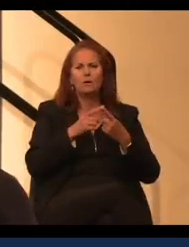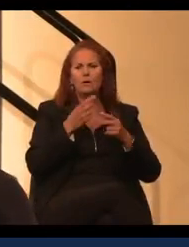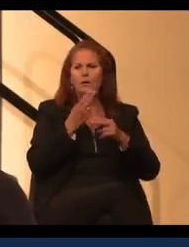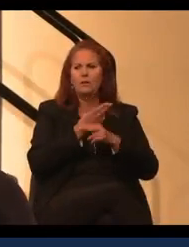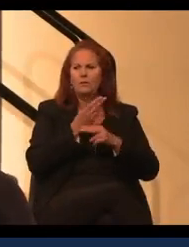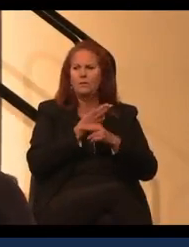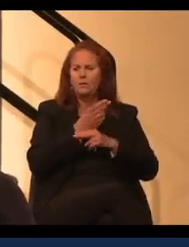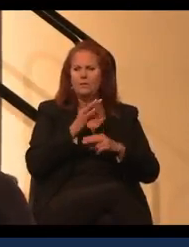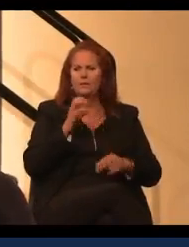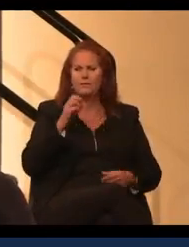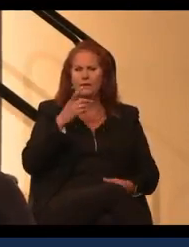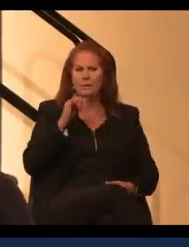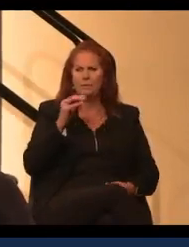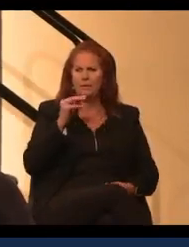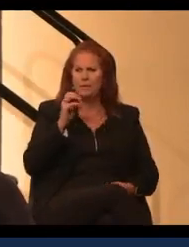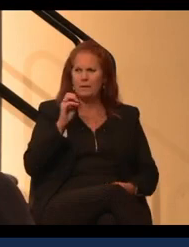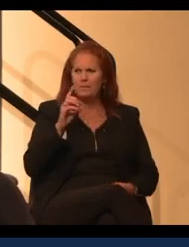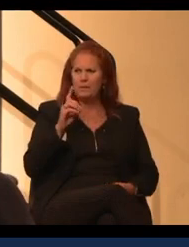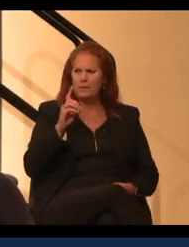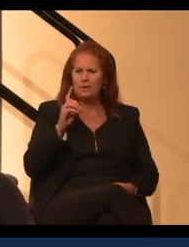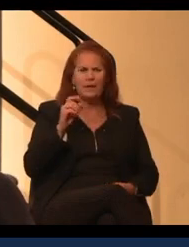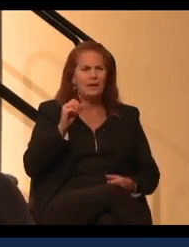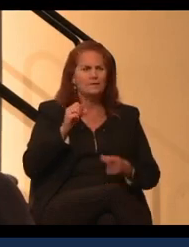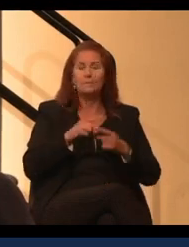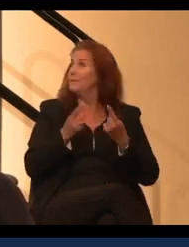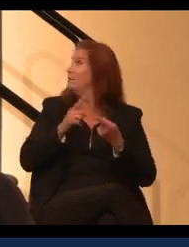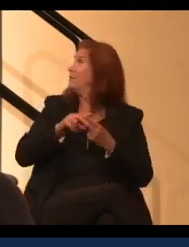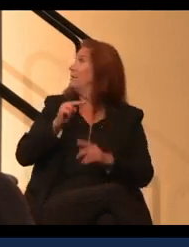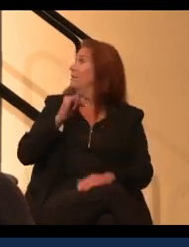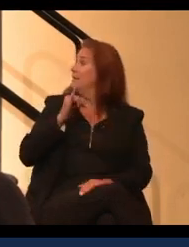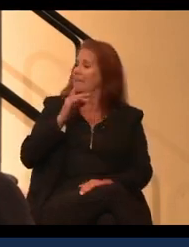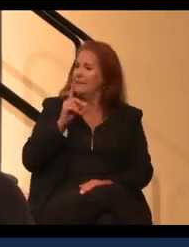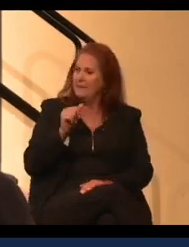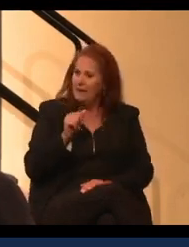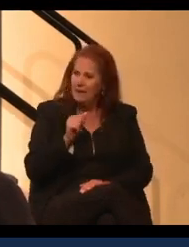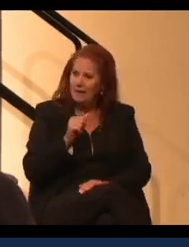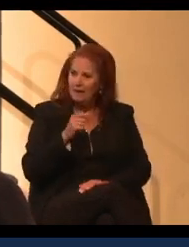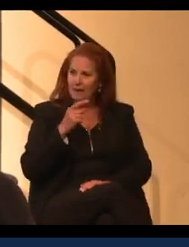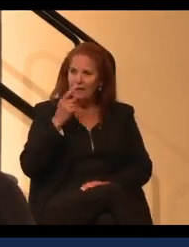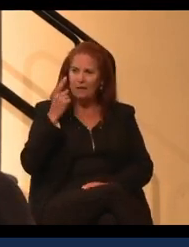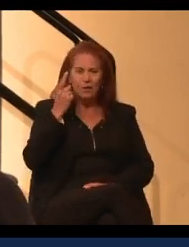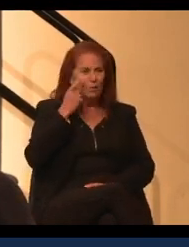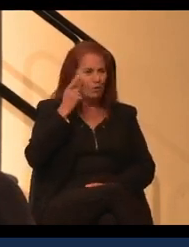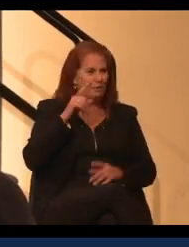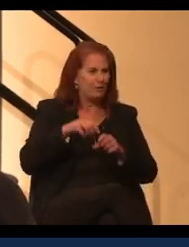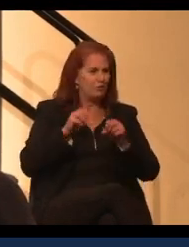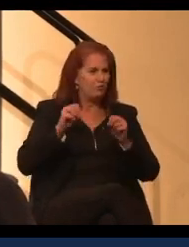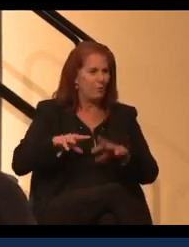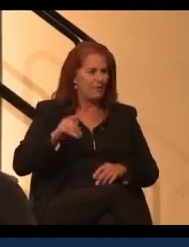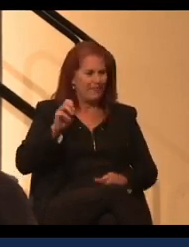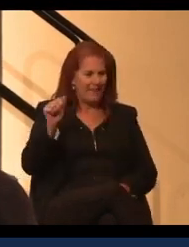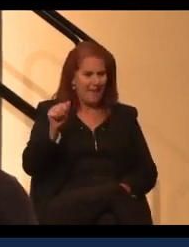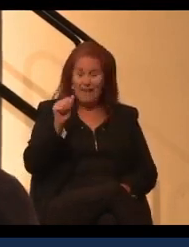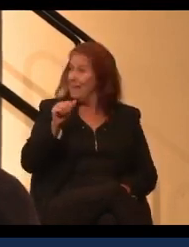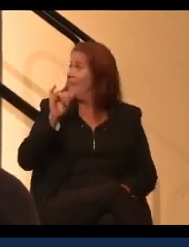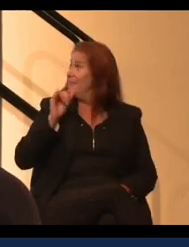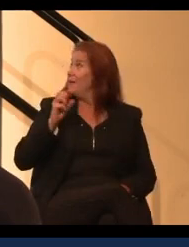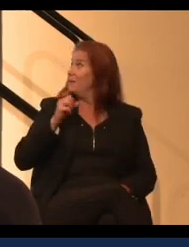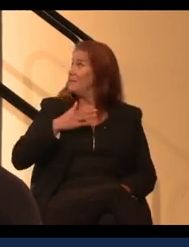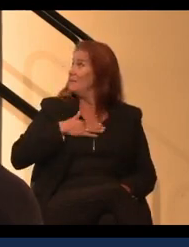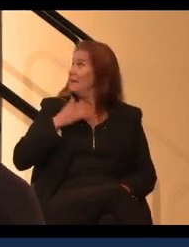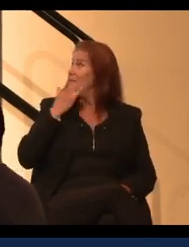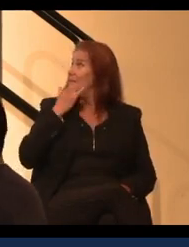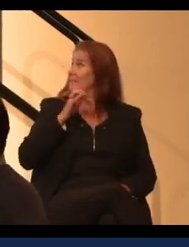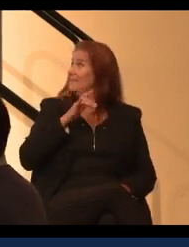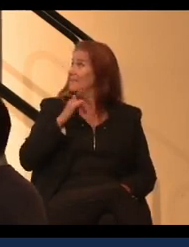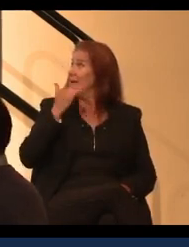of APIMED versus APIMEDA, and just wondering about dropping the A. That was my mistake. That's a typo,